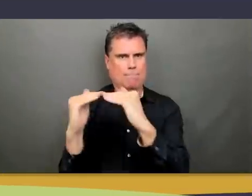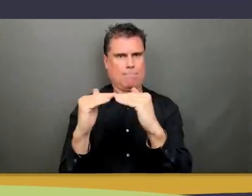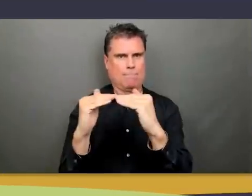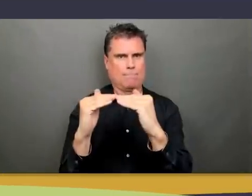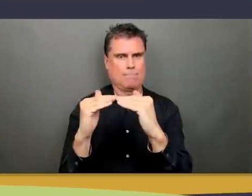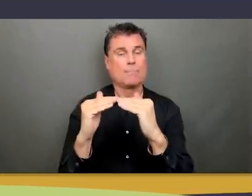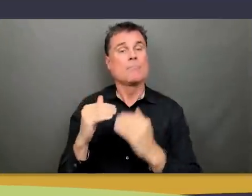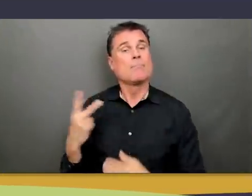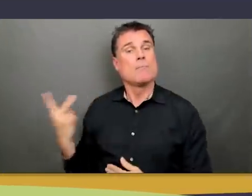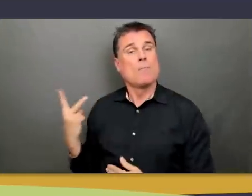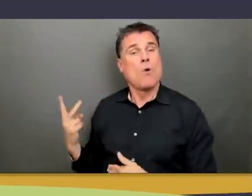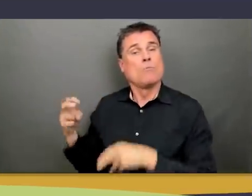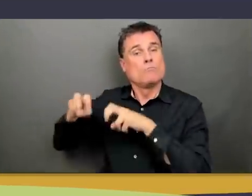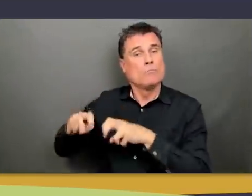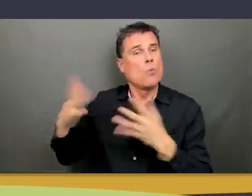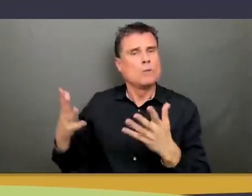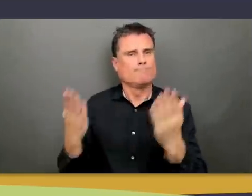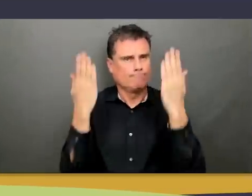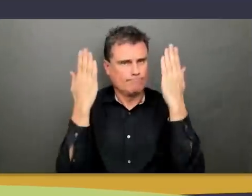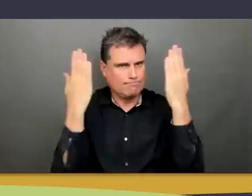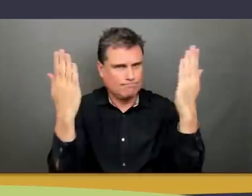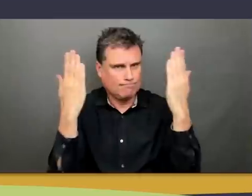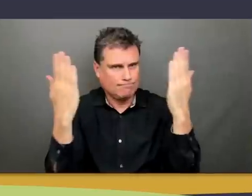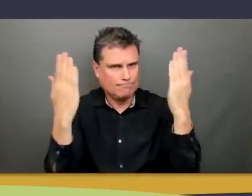the traditional territory. And,